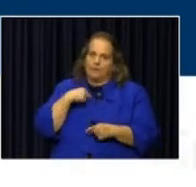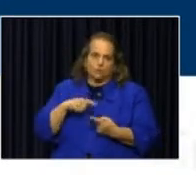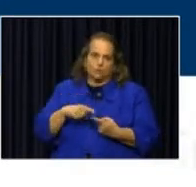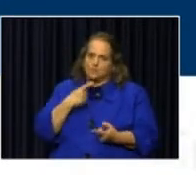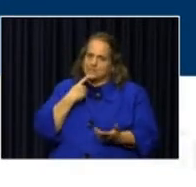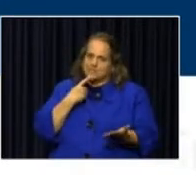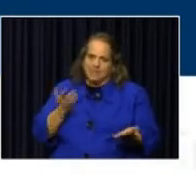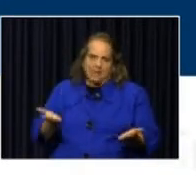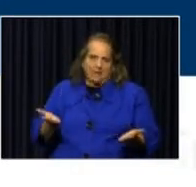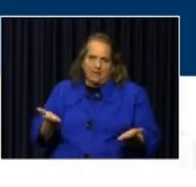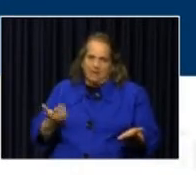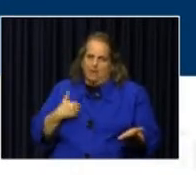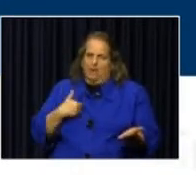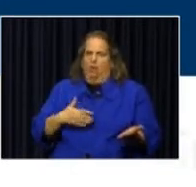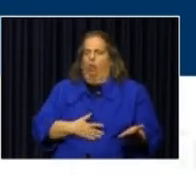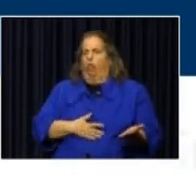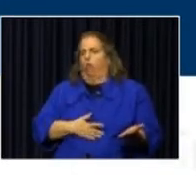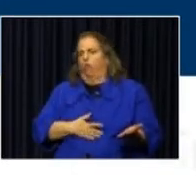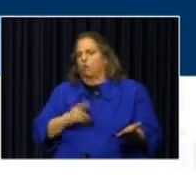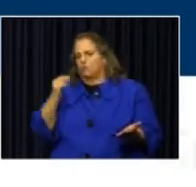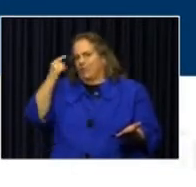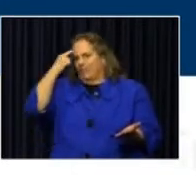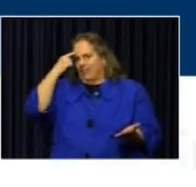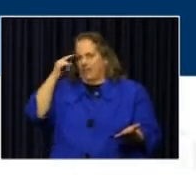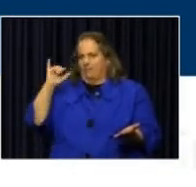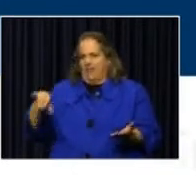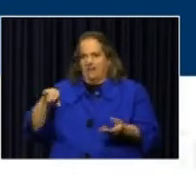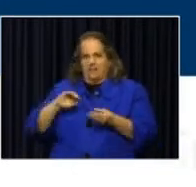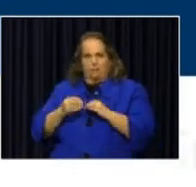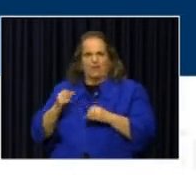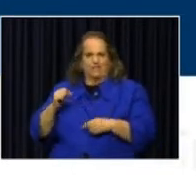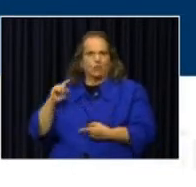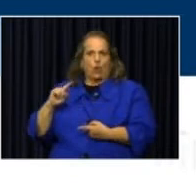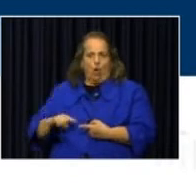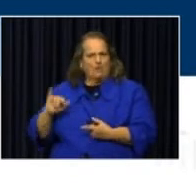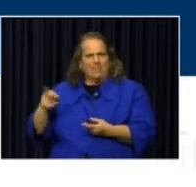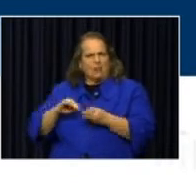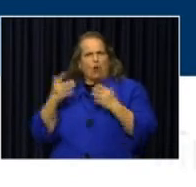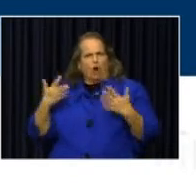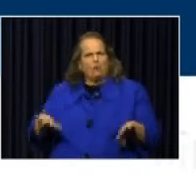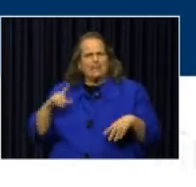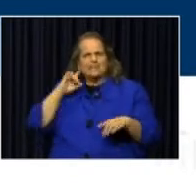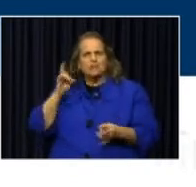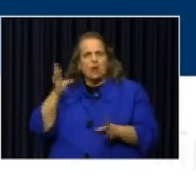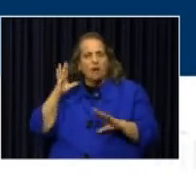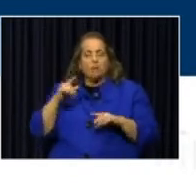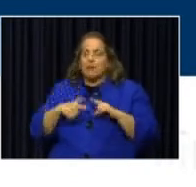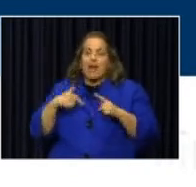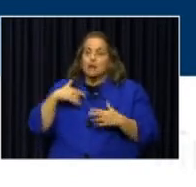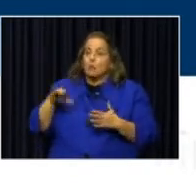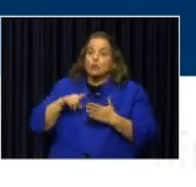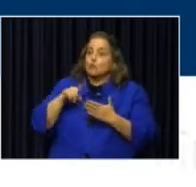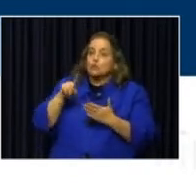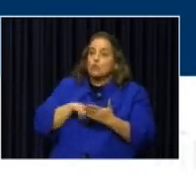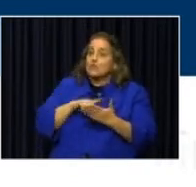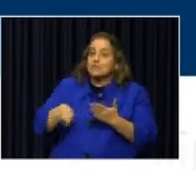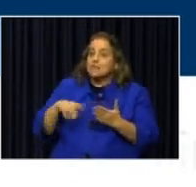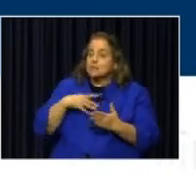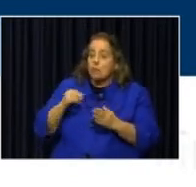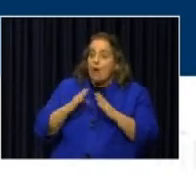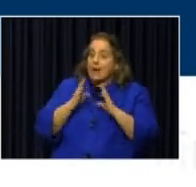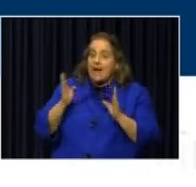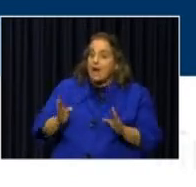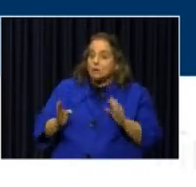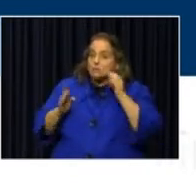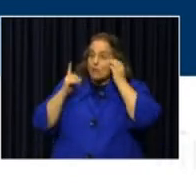That's hard to stomach when you look at some of those numbers. Now, I don't want to criticize the White House for